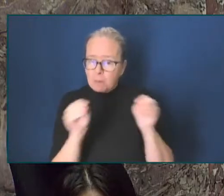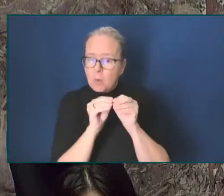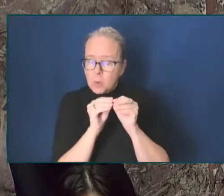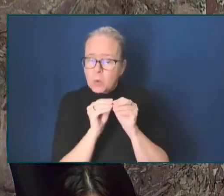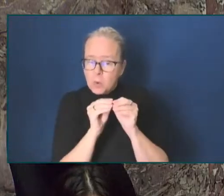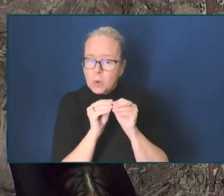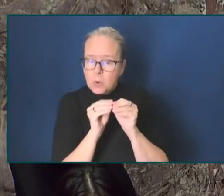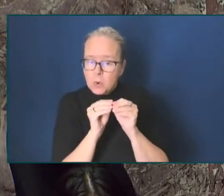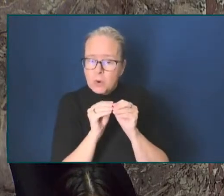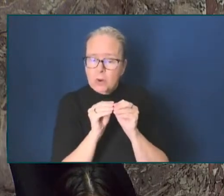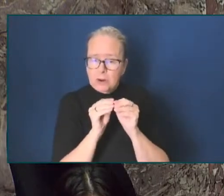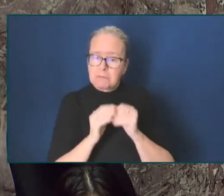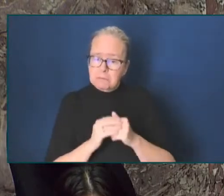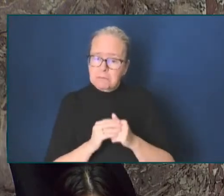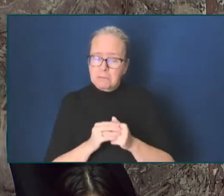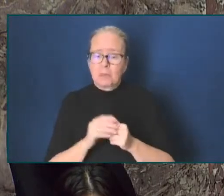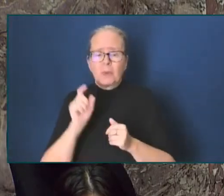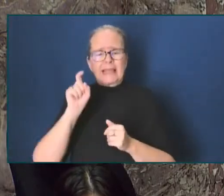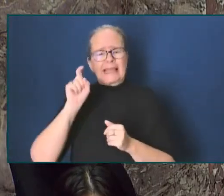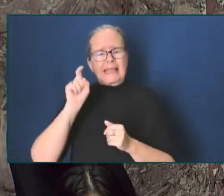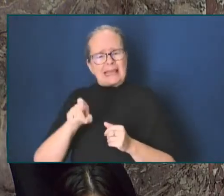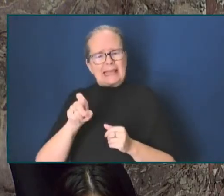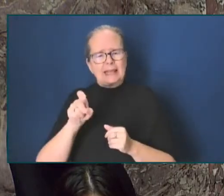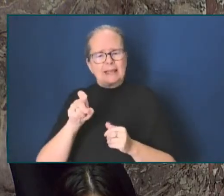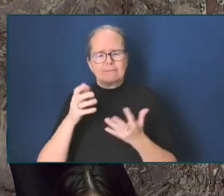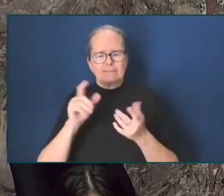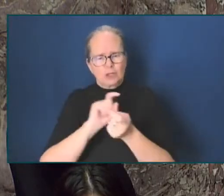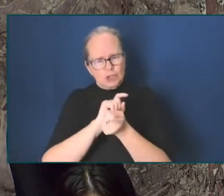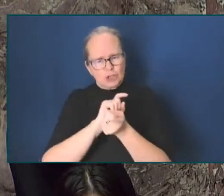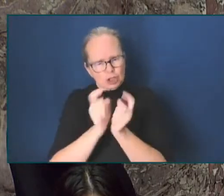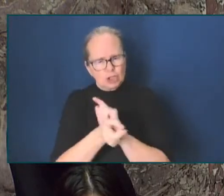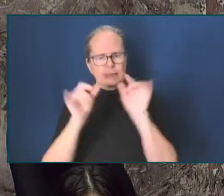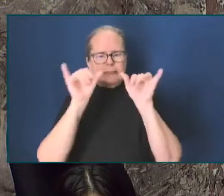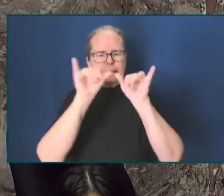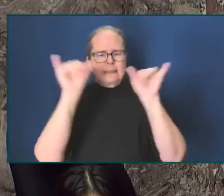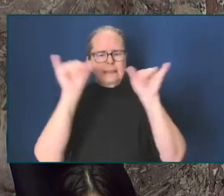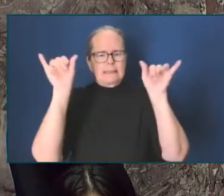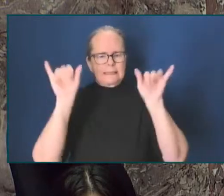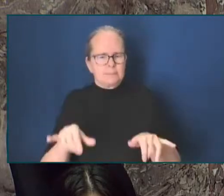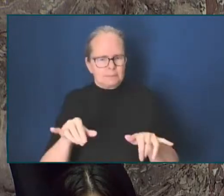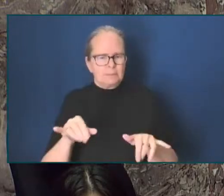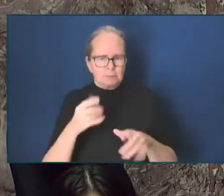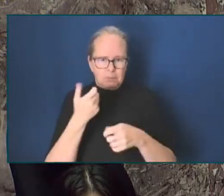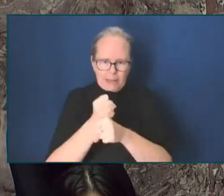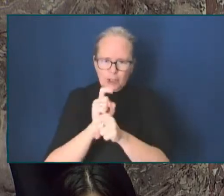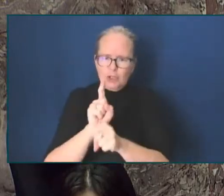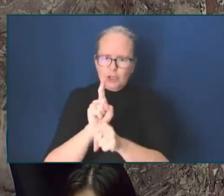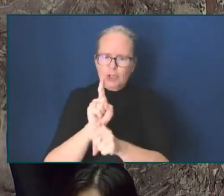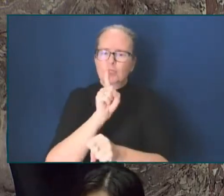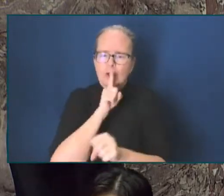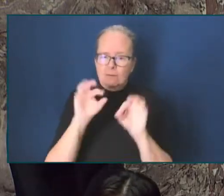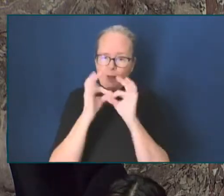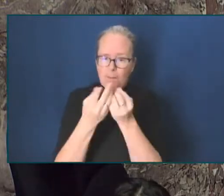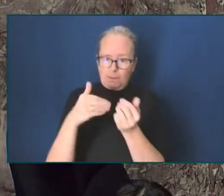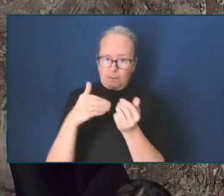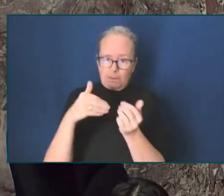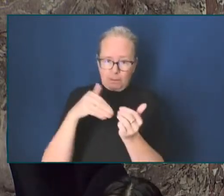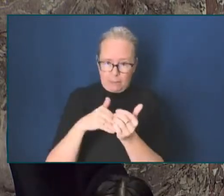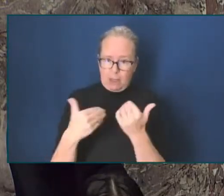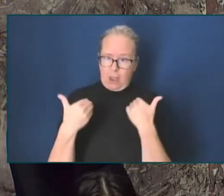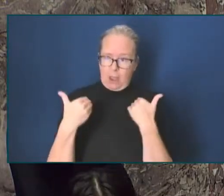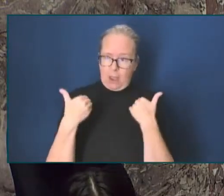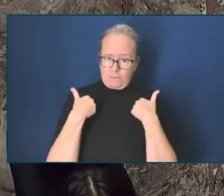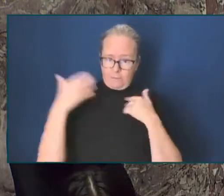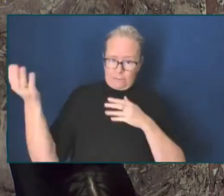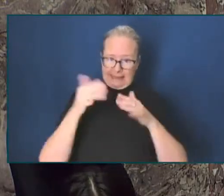just designed and worked on and signed with the doctors of BC a transformational agreement that in particular